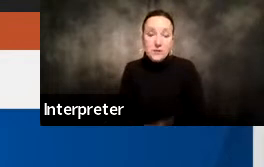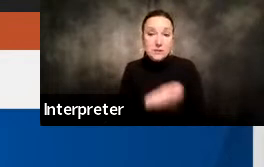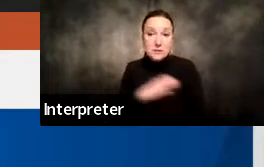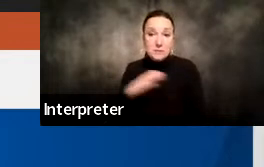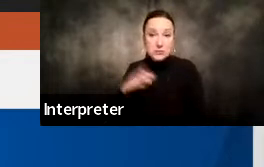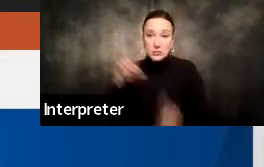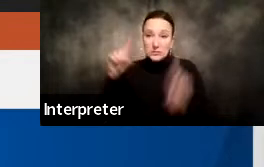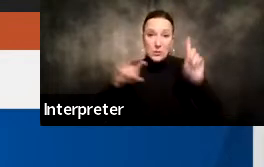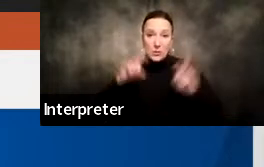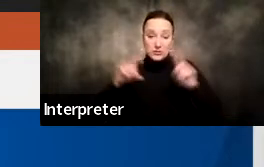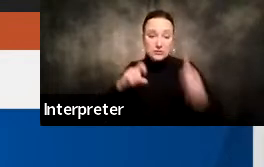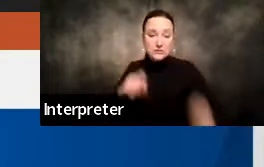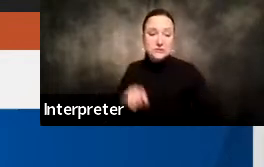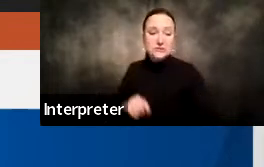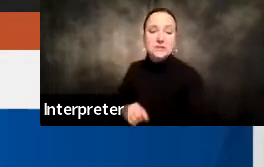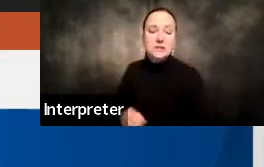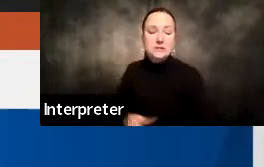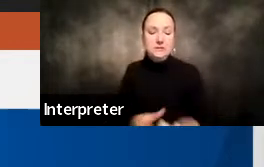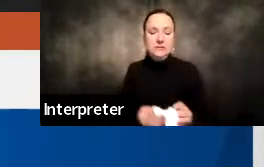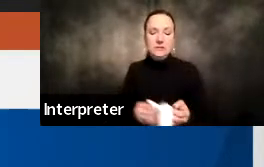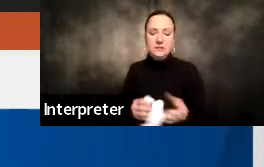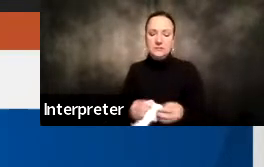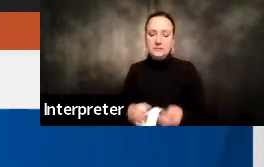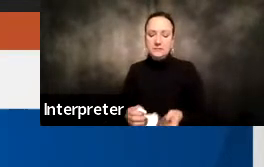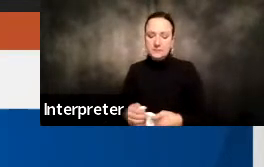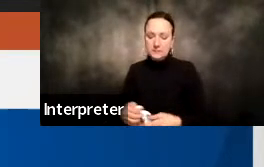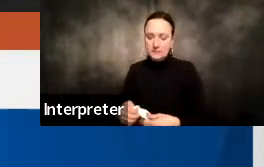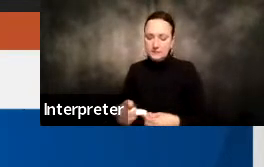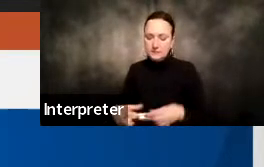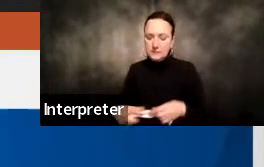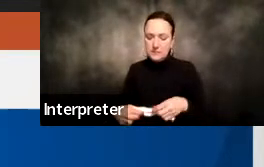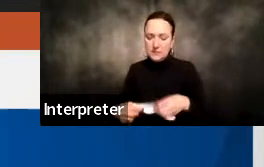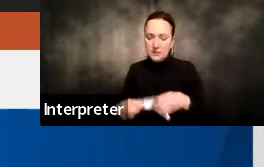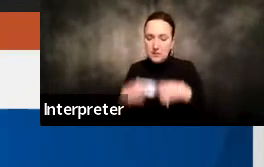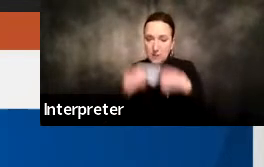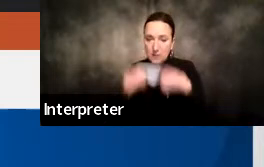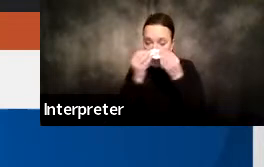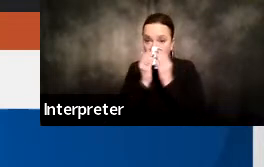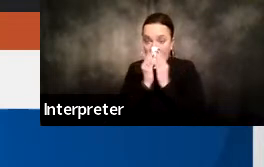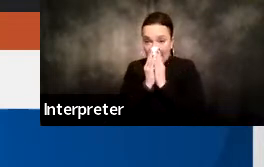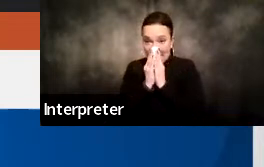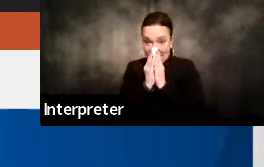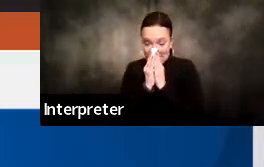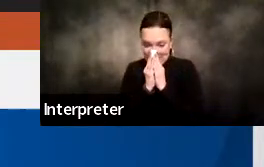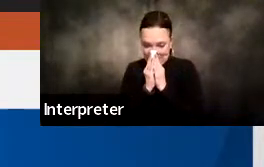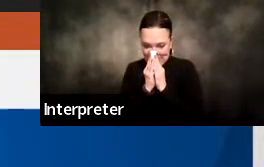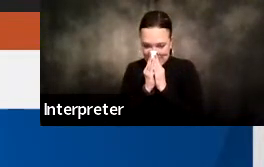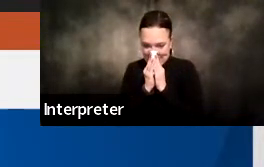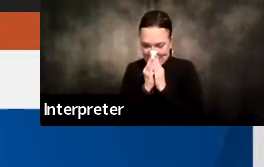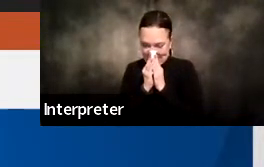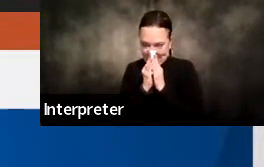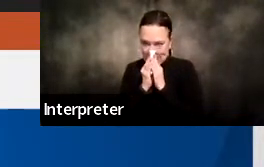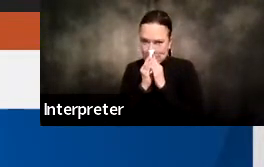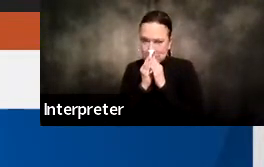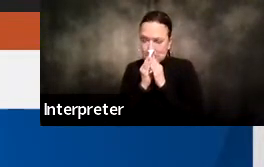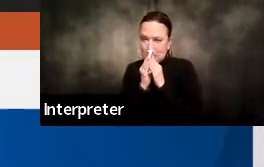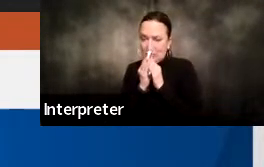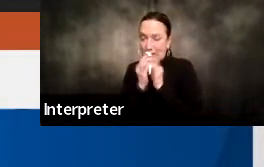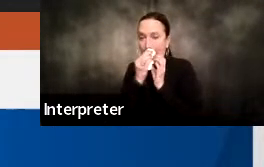ask questions as well as our zoning chair. I believe the first one up on roll is Commissioner